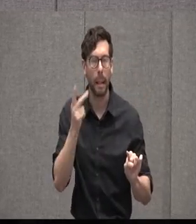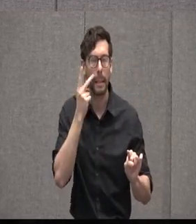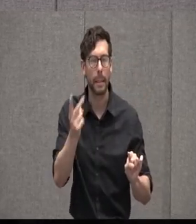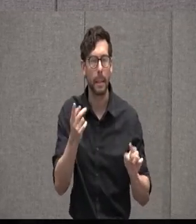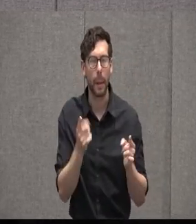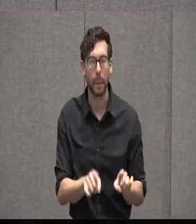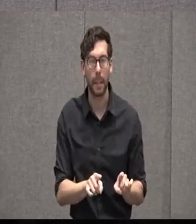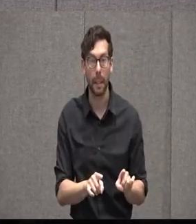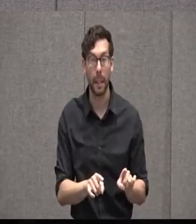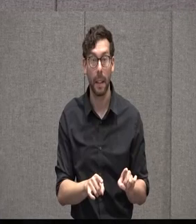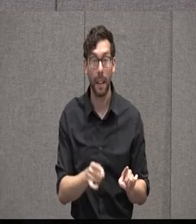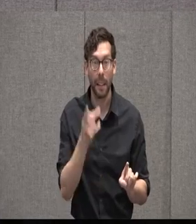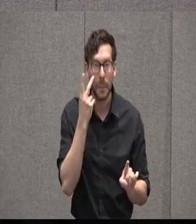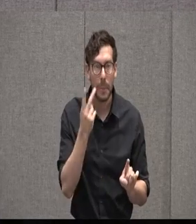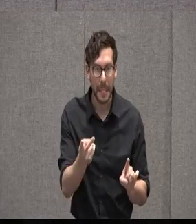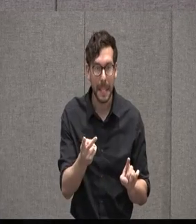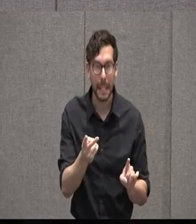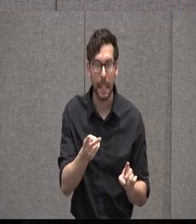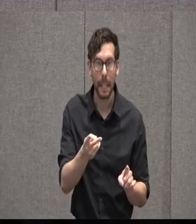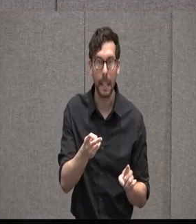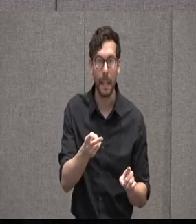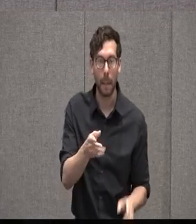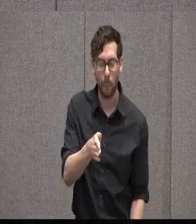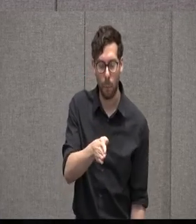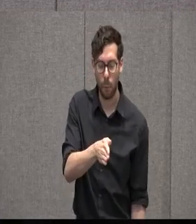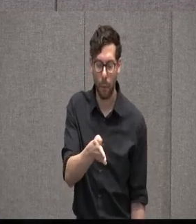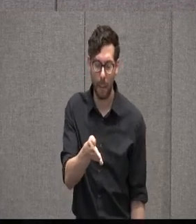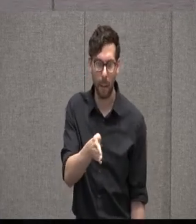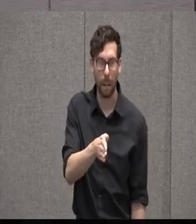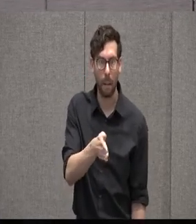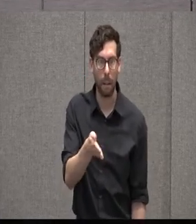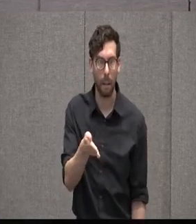Can you see it moving somewhat? Do you see that?